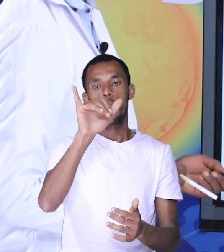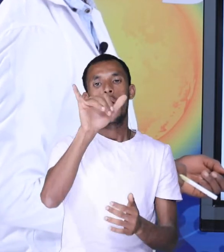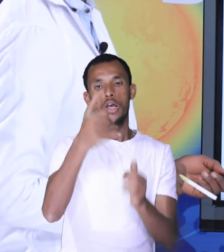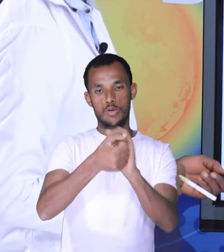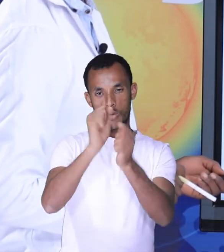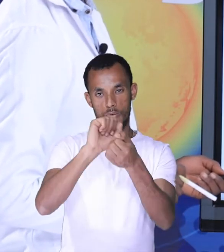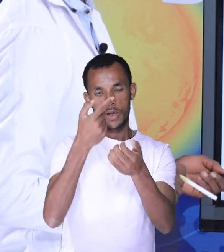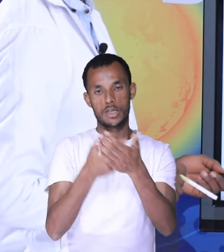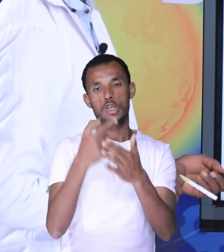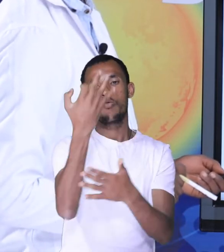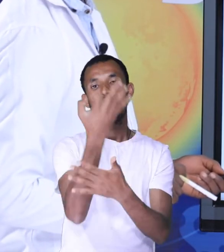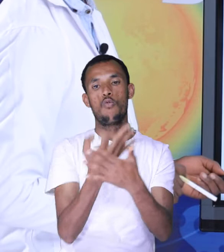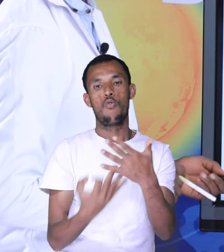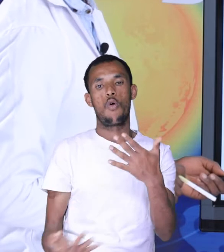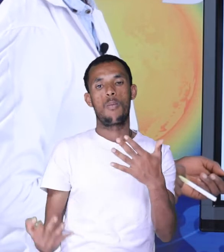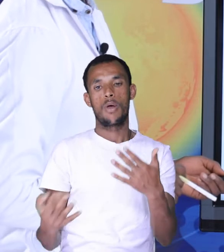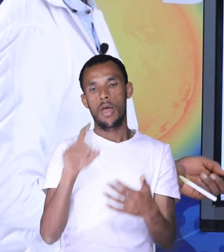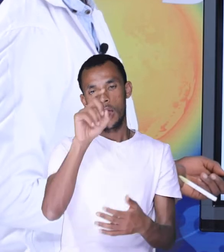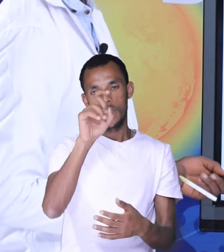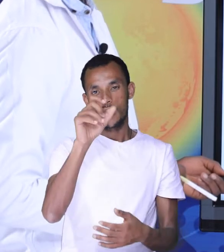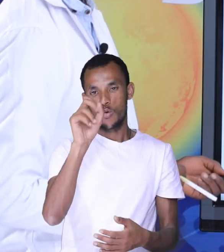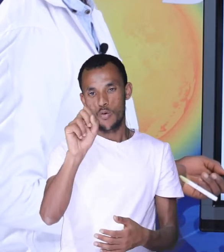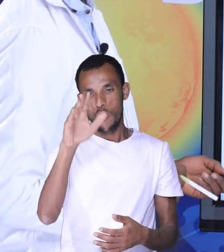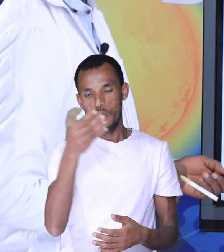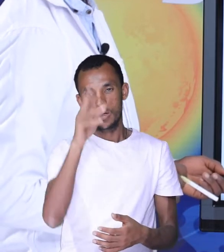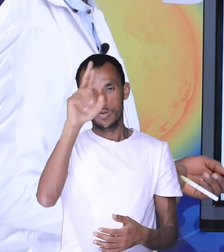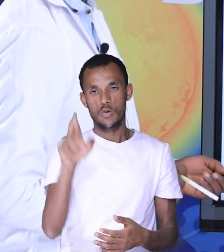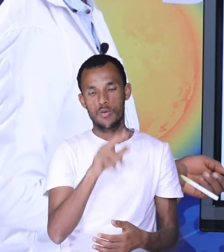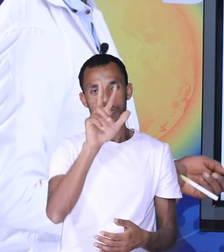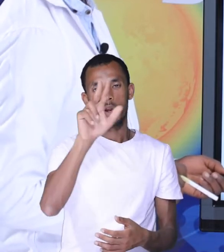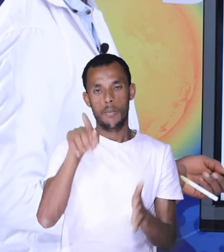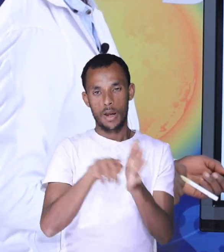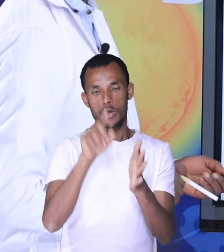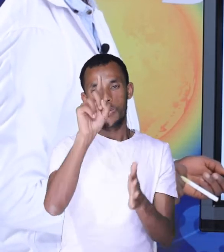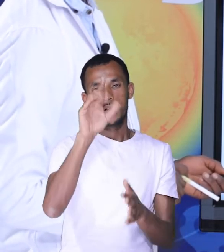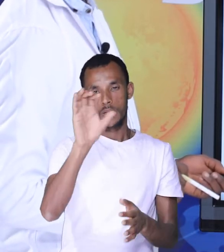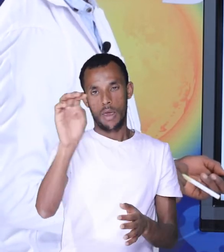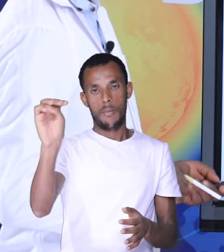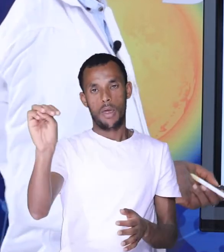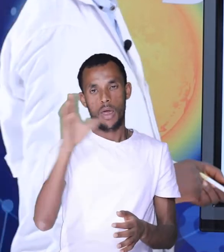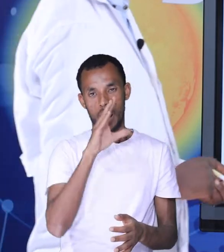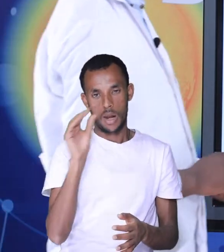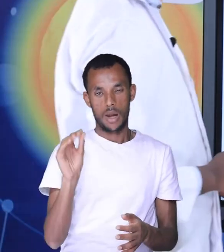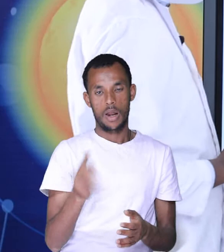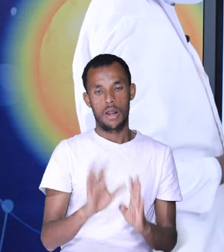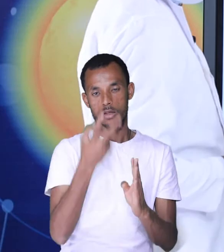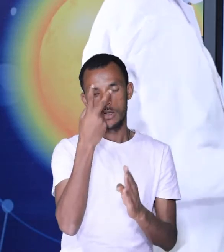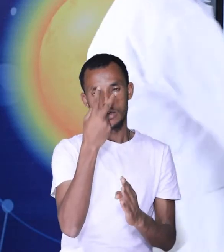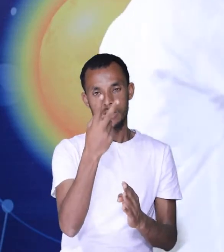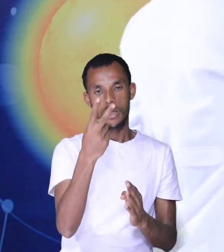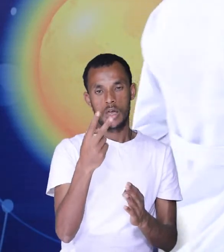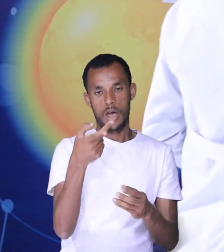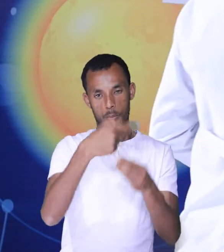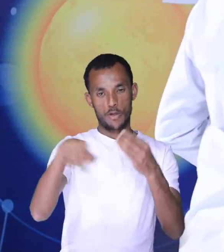solved in this form. X is 12 over the square root of 3 minus 1 centimeter. And let's see about